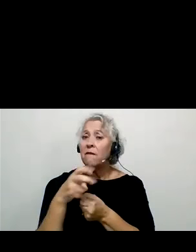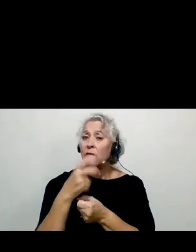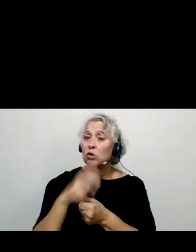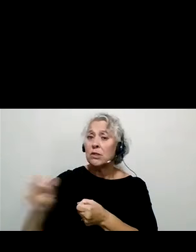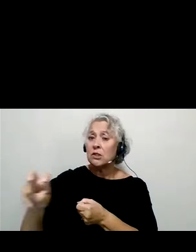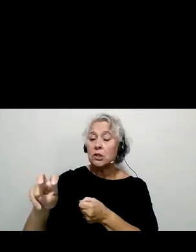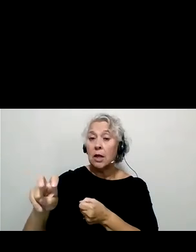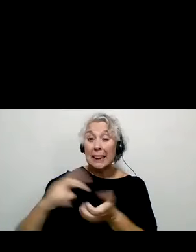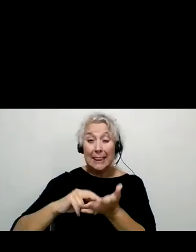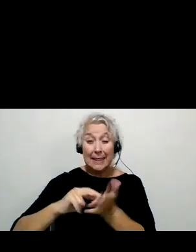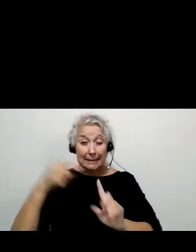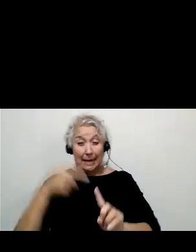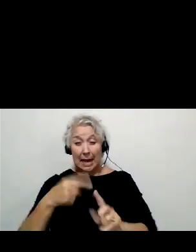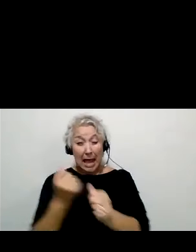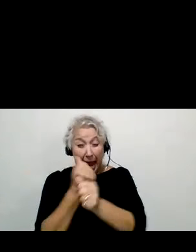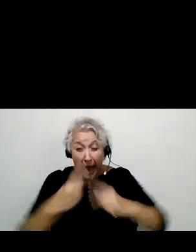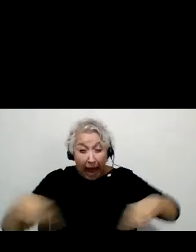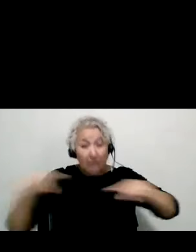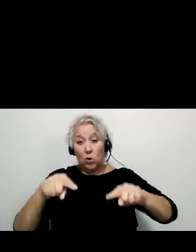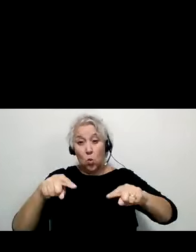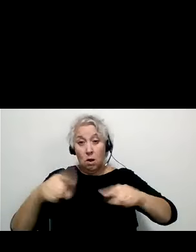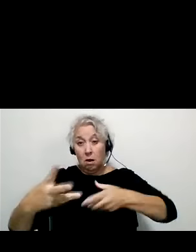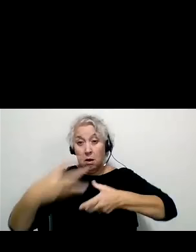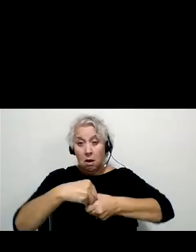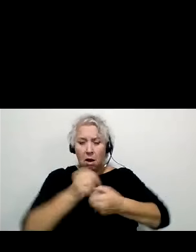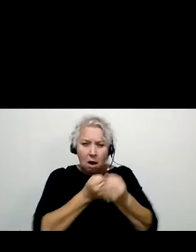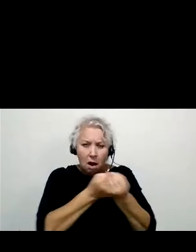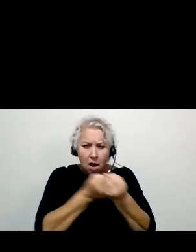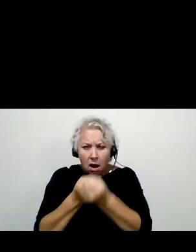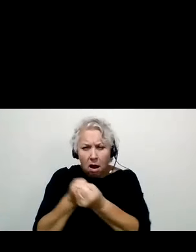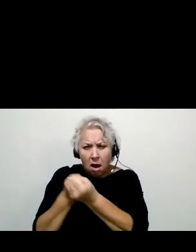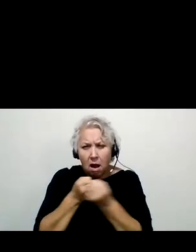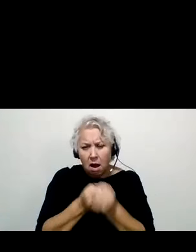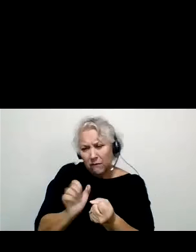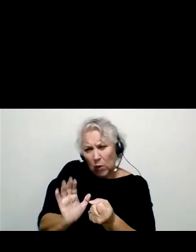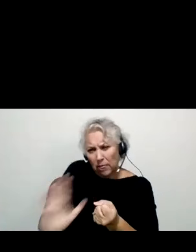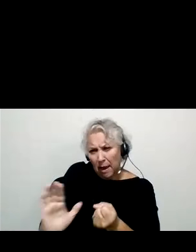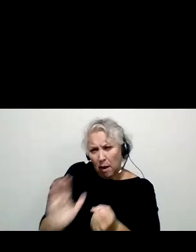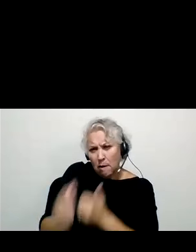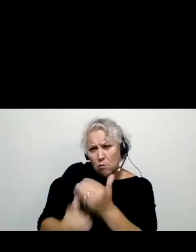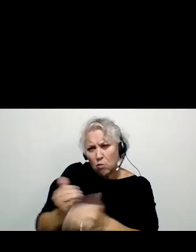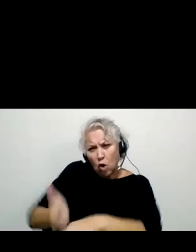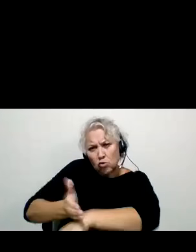with the intent that everyone involved in transition advocates for the student's progress, including the student's use of